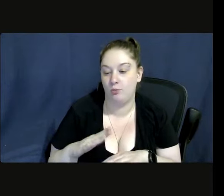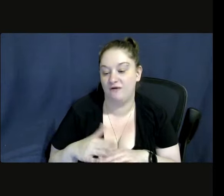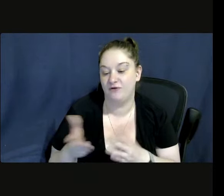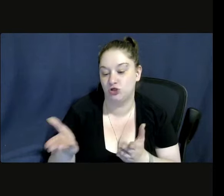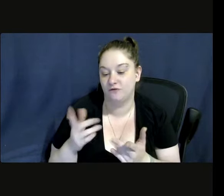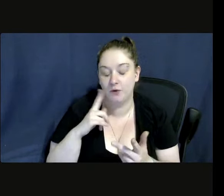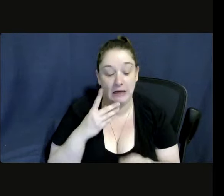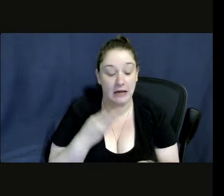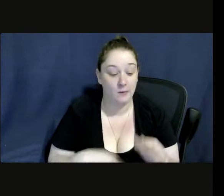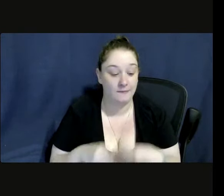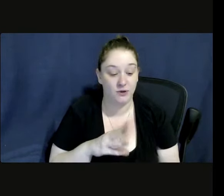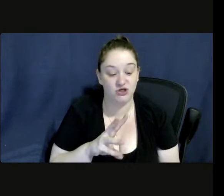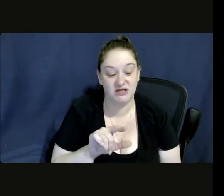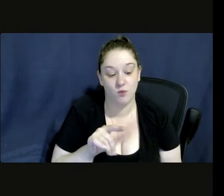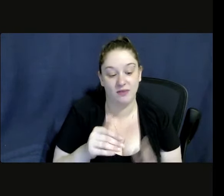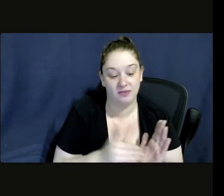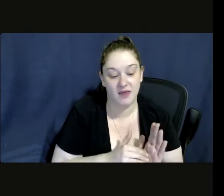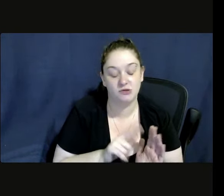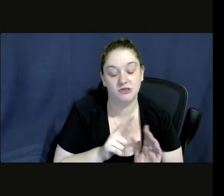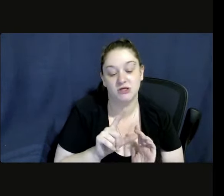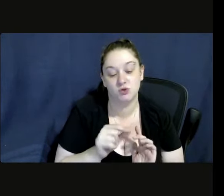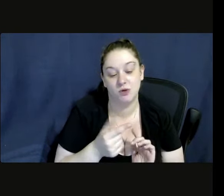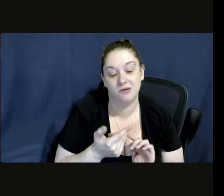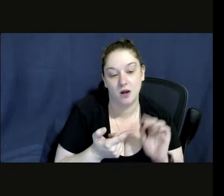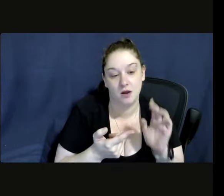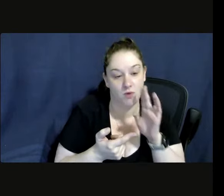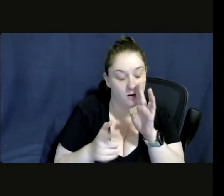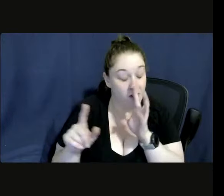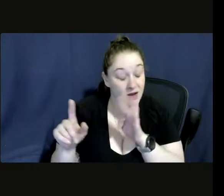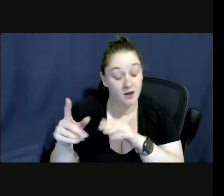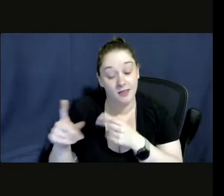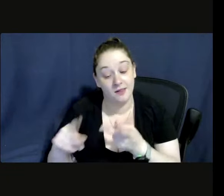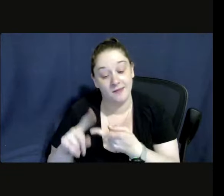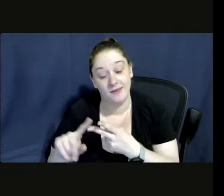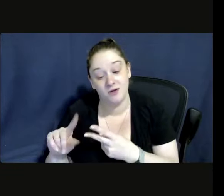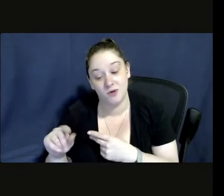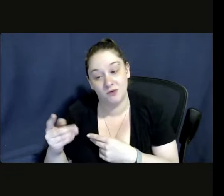budgeted 61,000 in 2021, and for 2024,